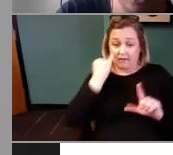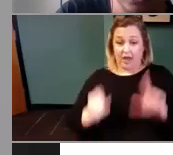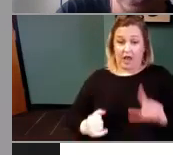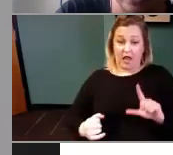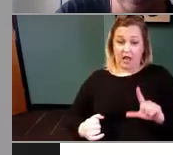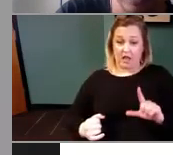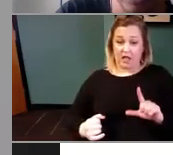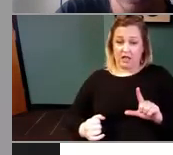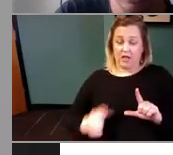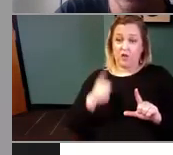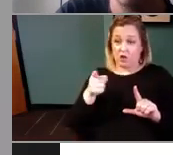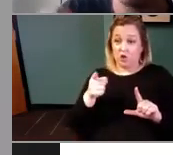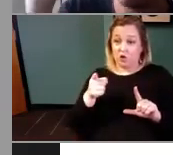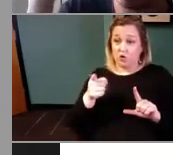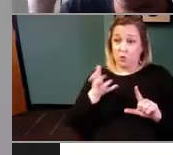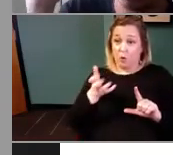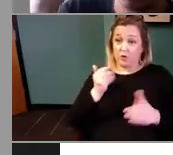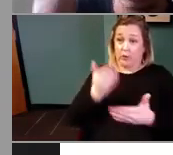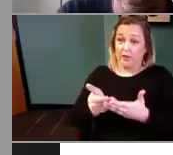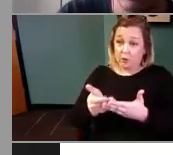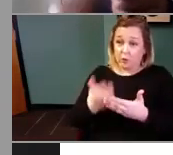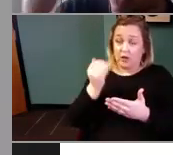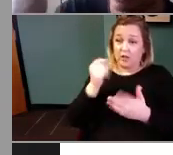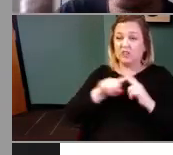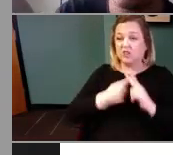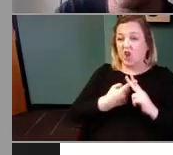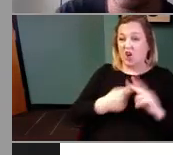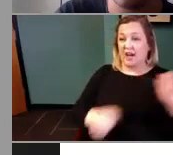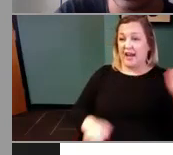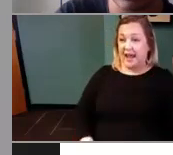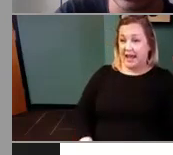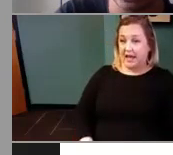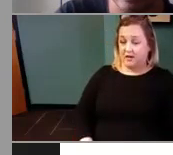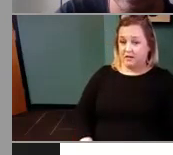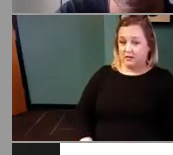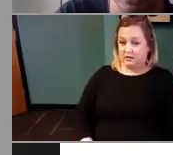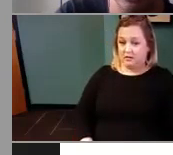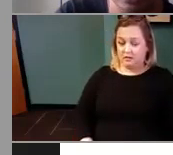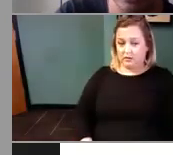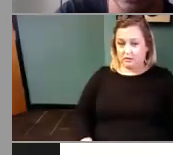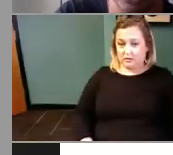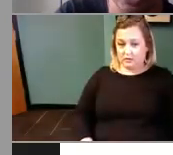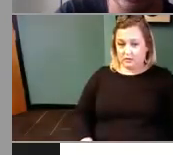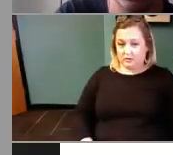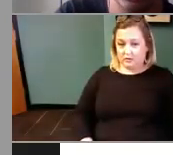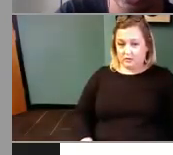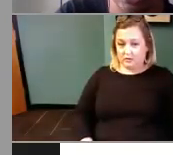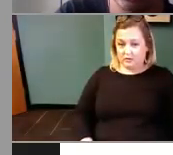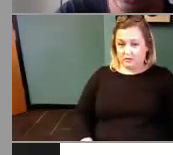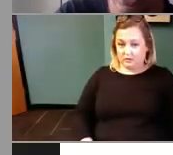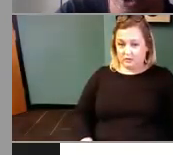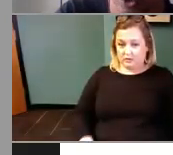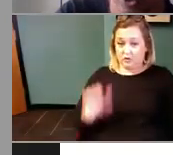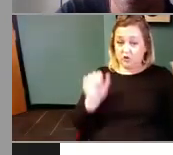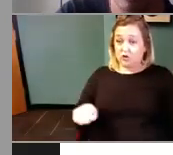starting from the node A. Now you can either start your entire search process by checking for B, then E and G and then